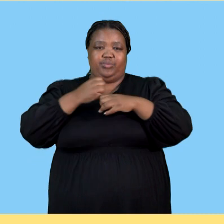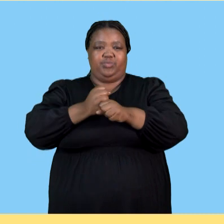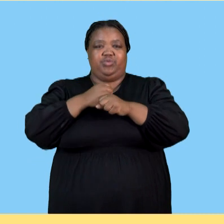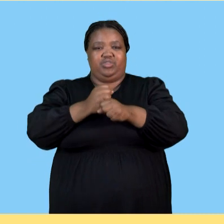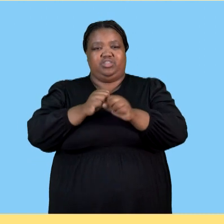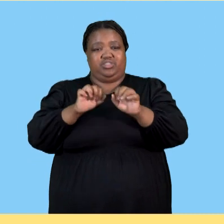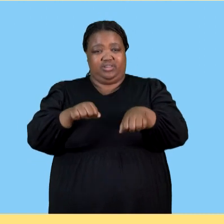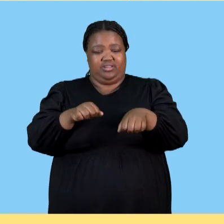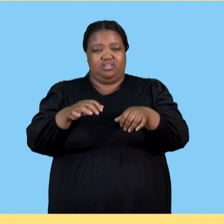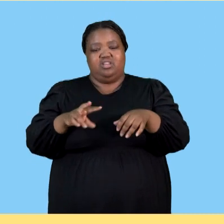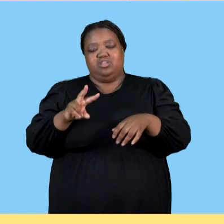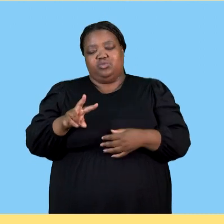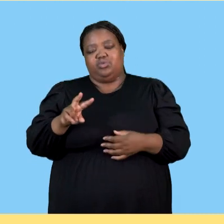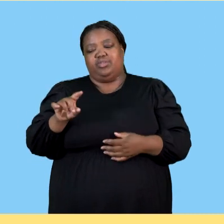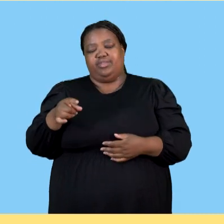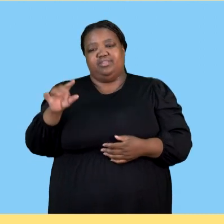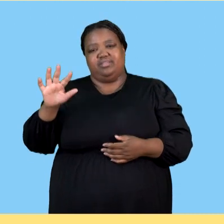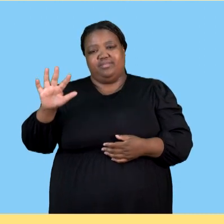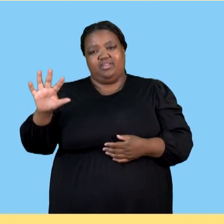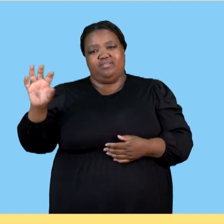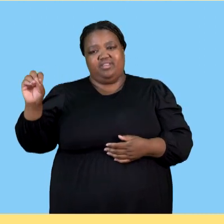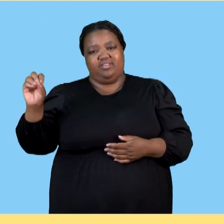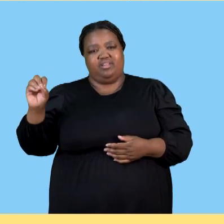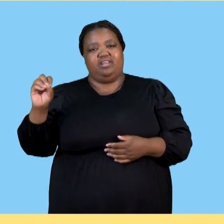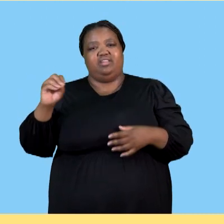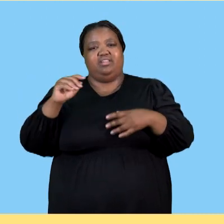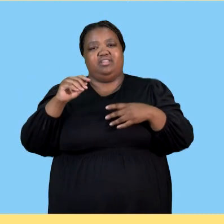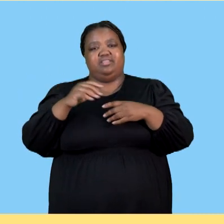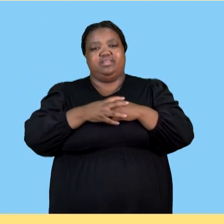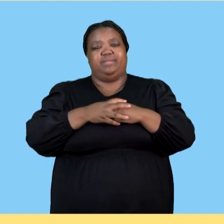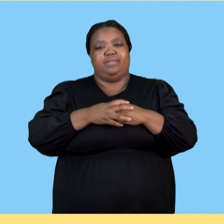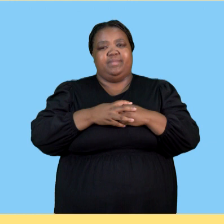producing 2,500 kites.